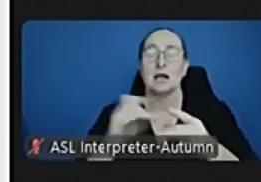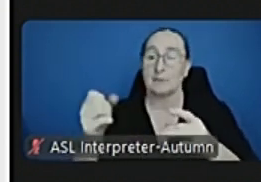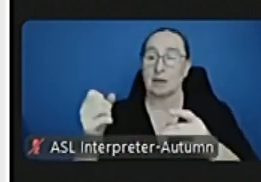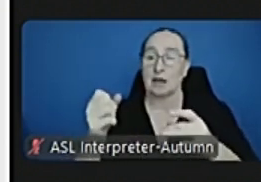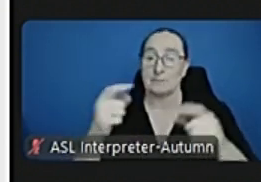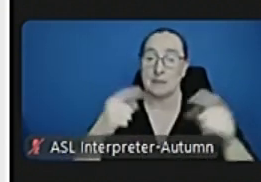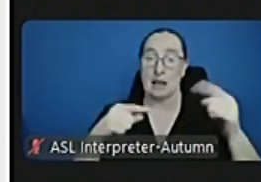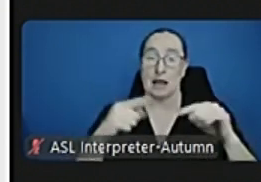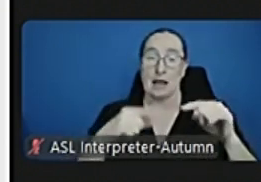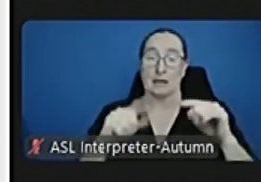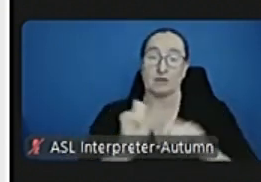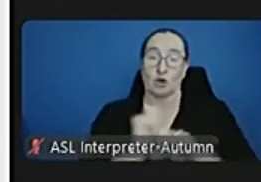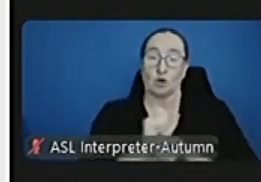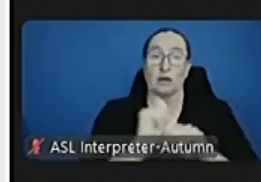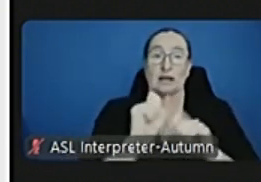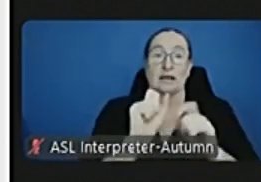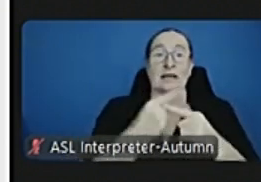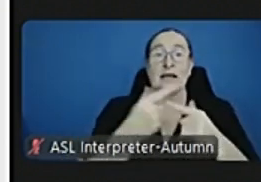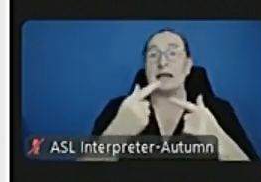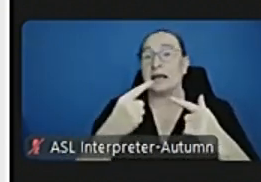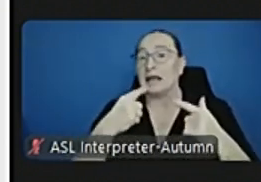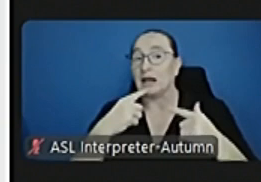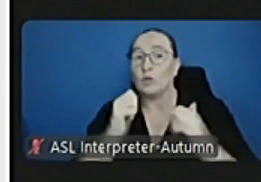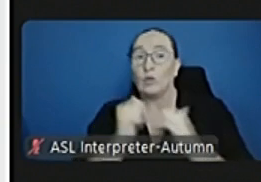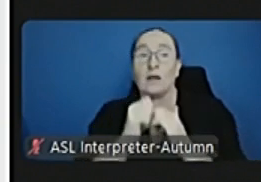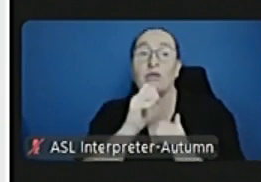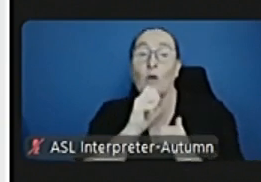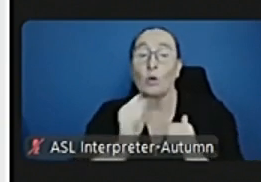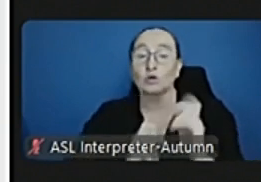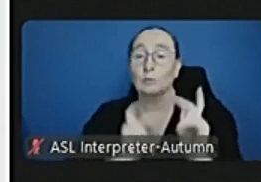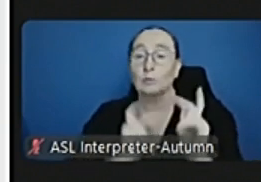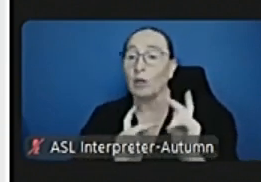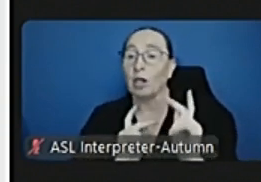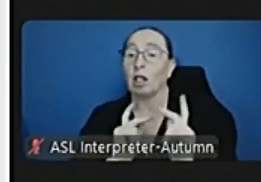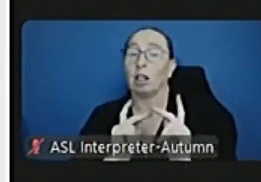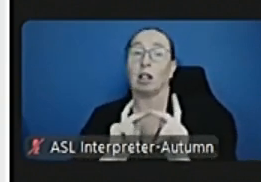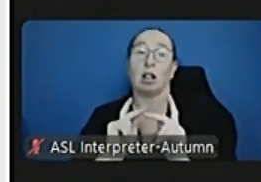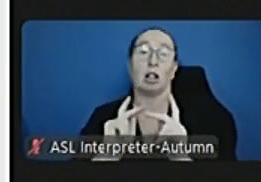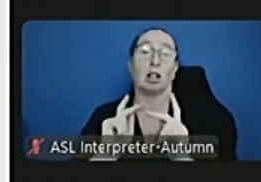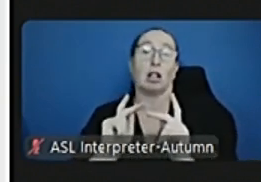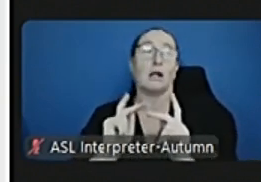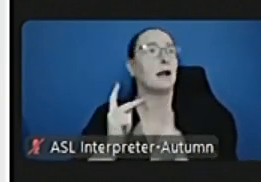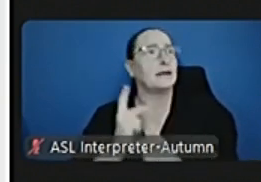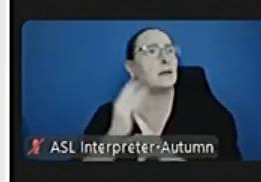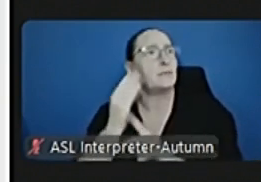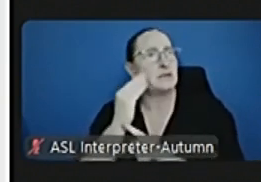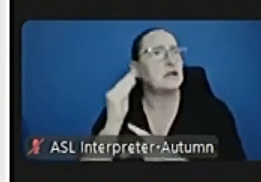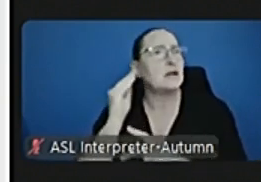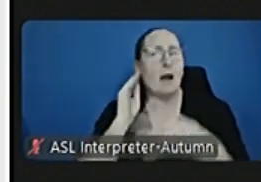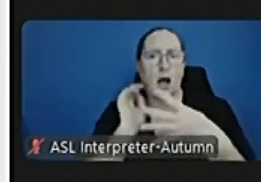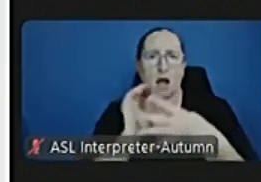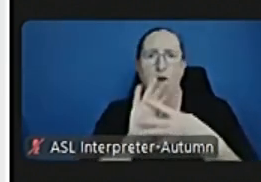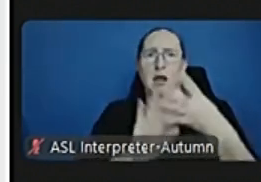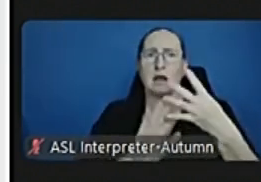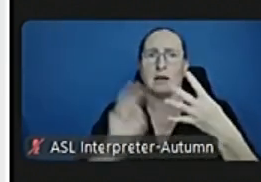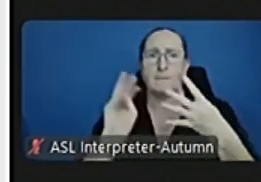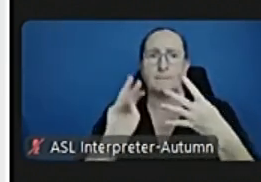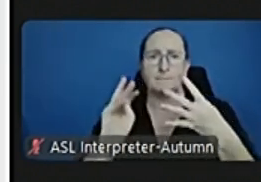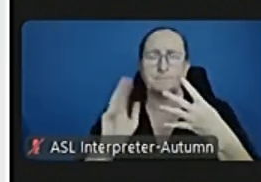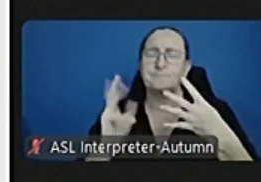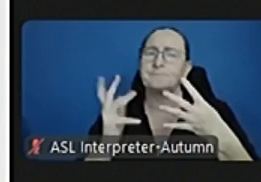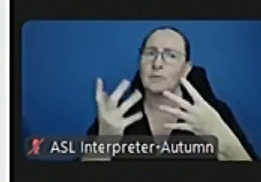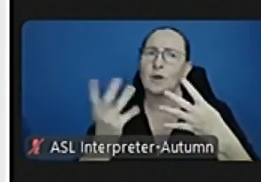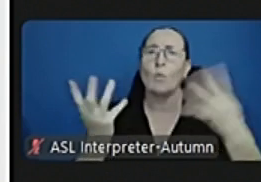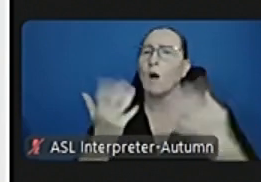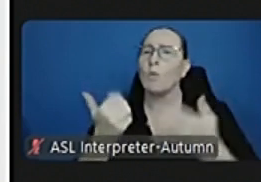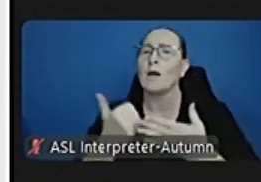in geriatric practice or working with individuals, keep this in mind. What will help them